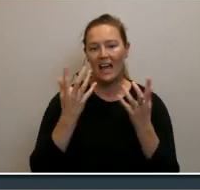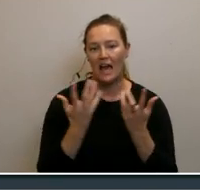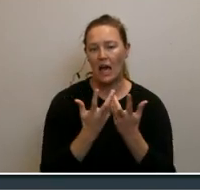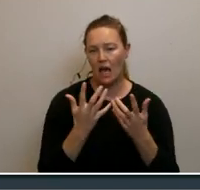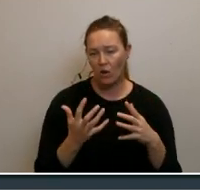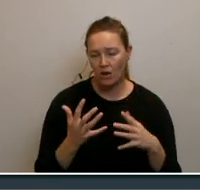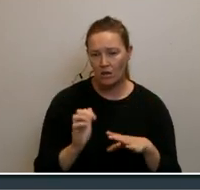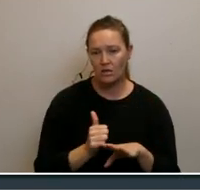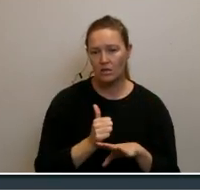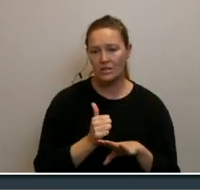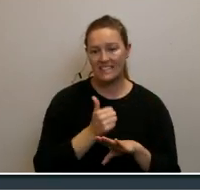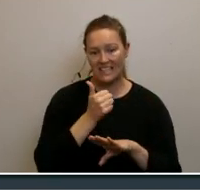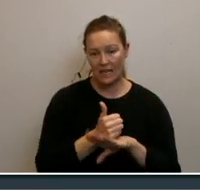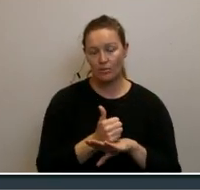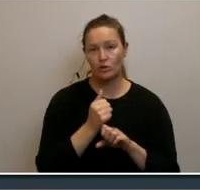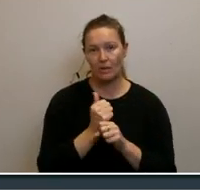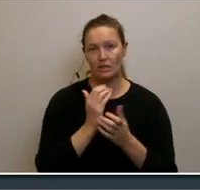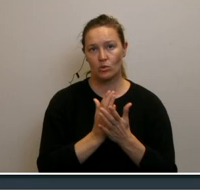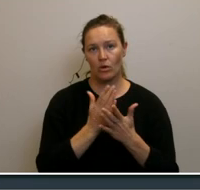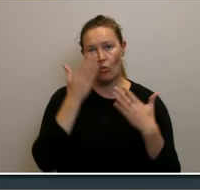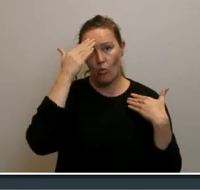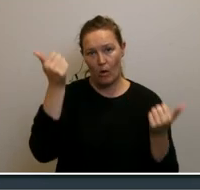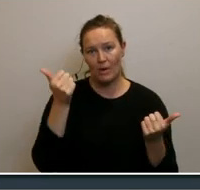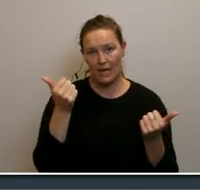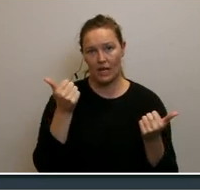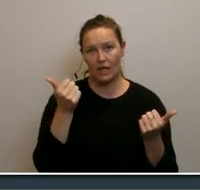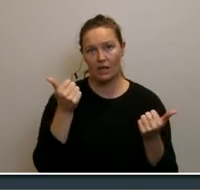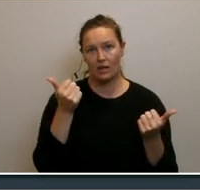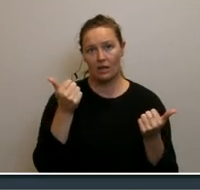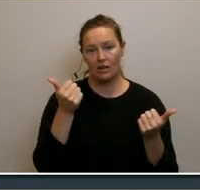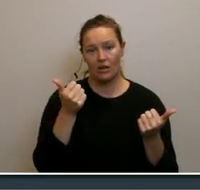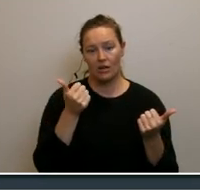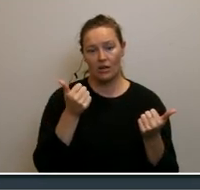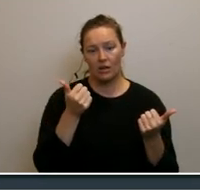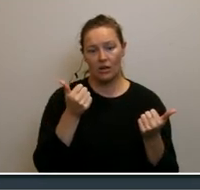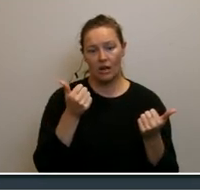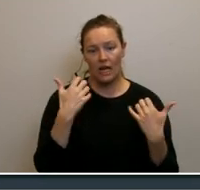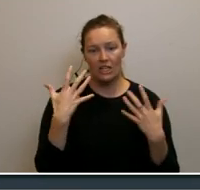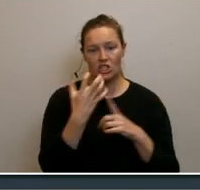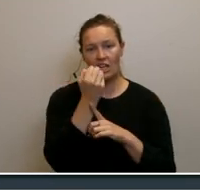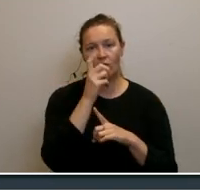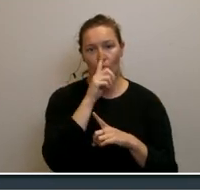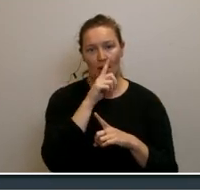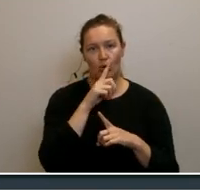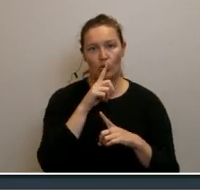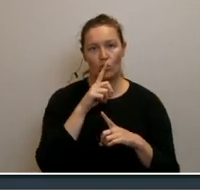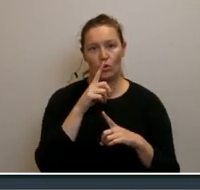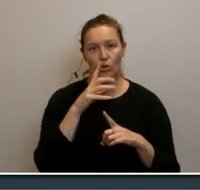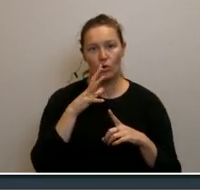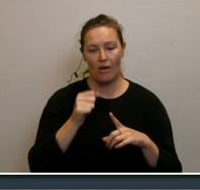itself to increase the well-being of those facing power poverty, and also to control its own energy